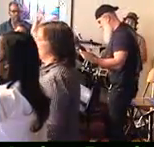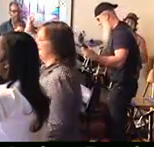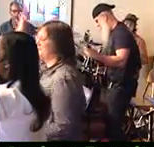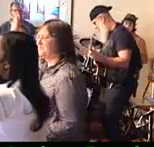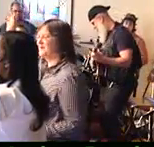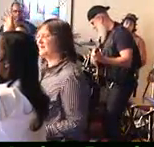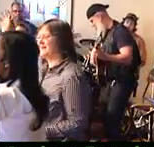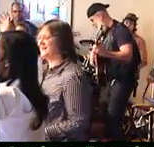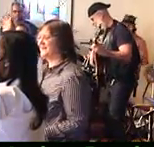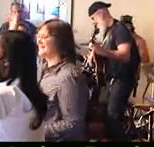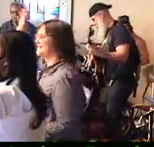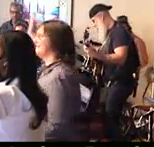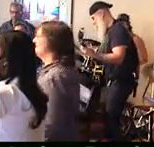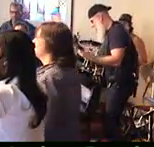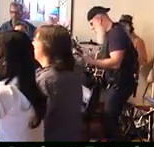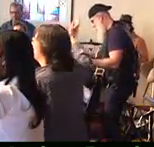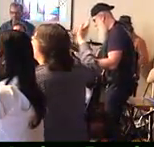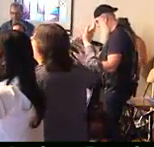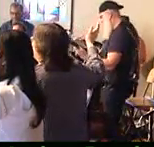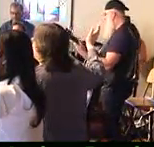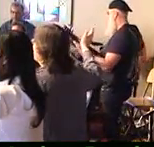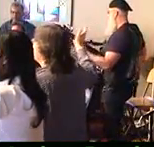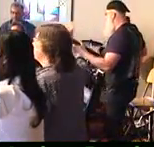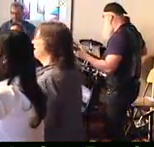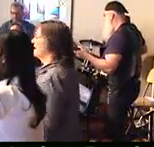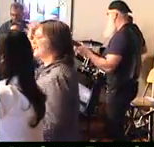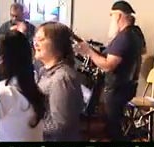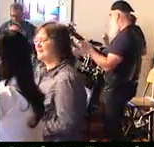and way